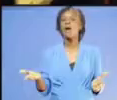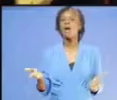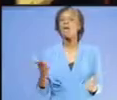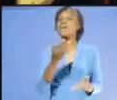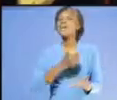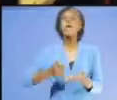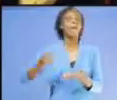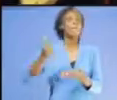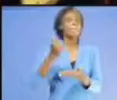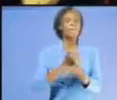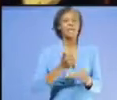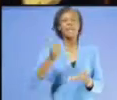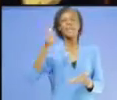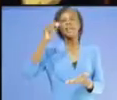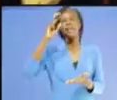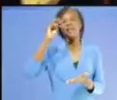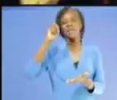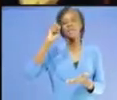amen.